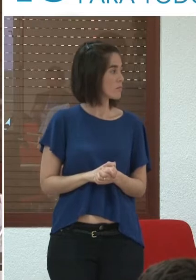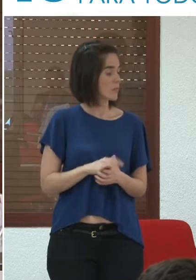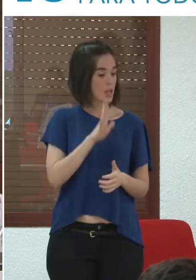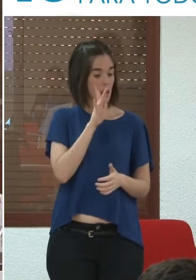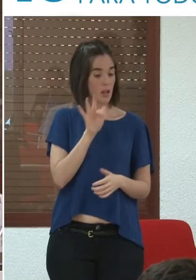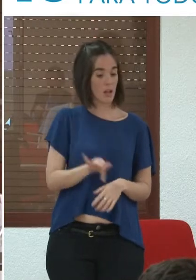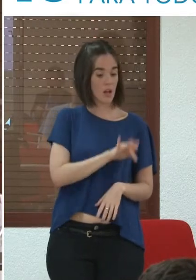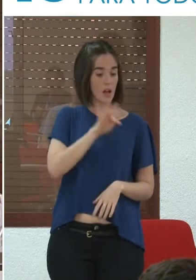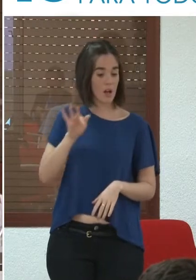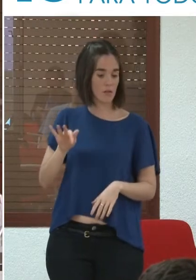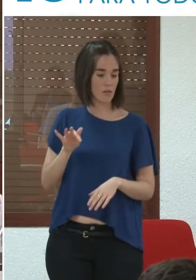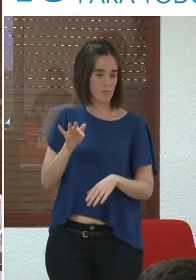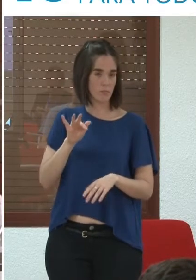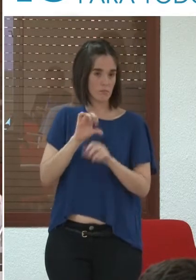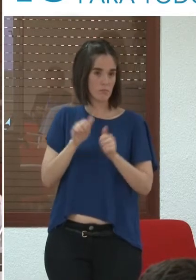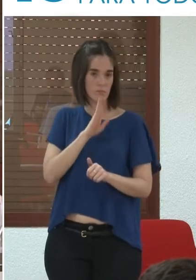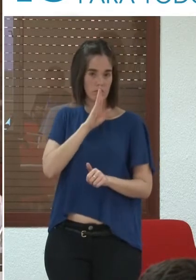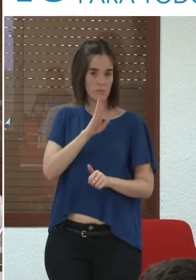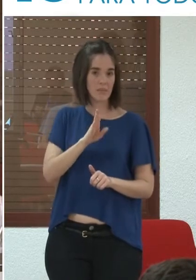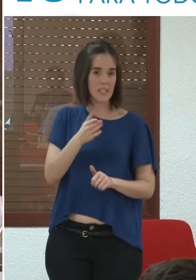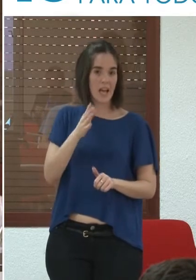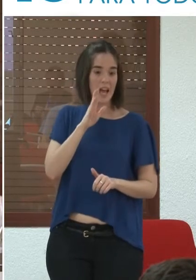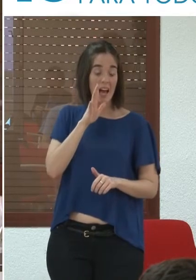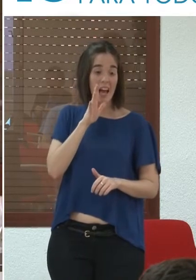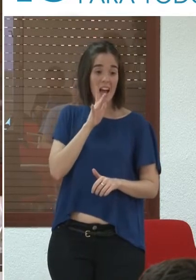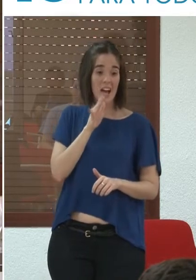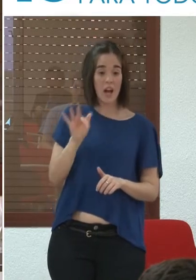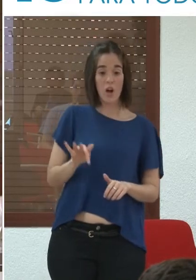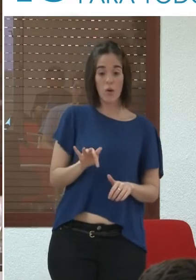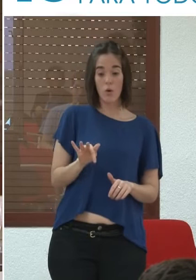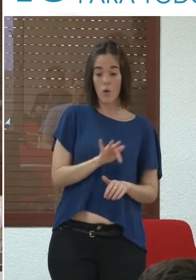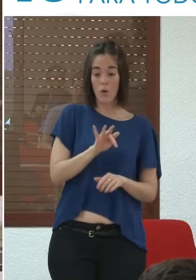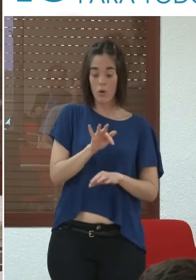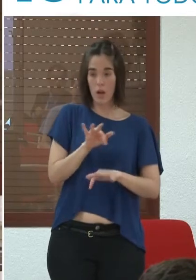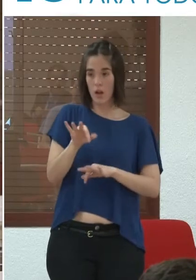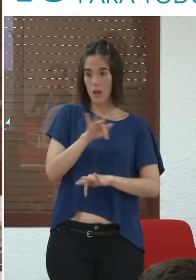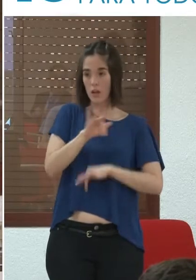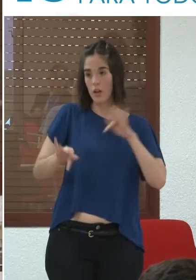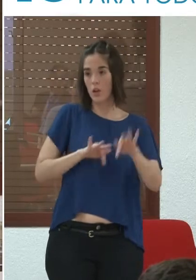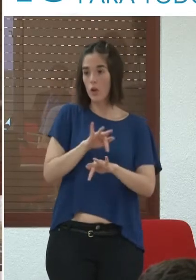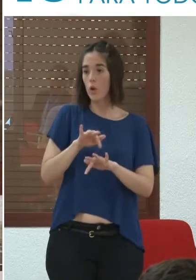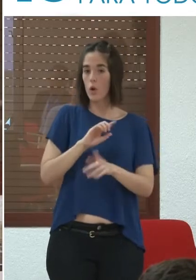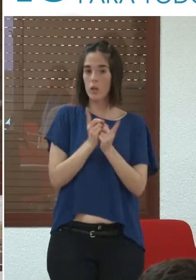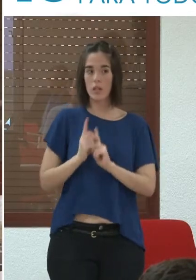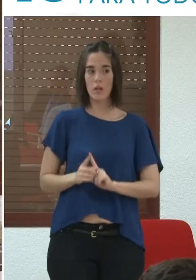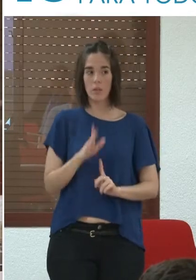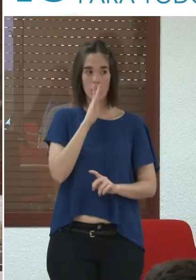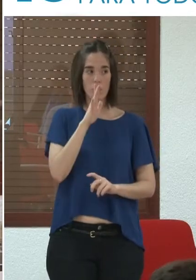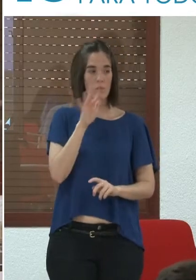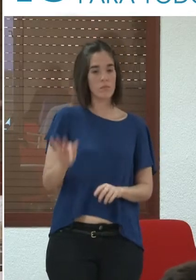are given, and we are going to give the floor to the second presentation. We're going to change the